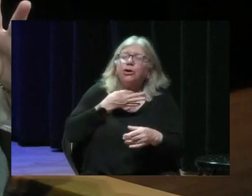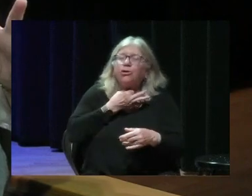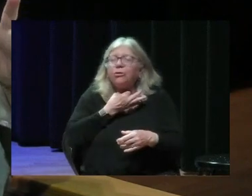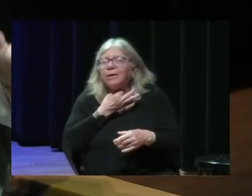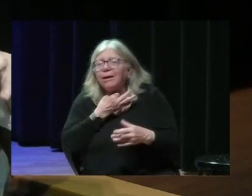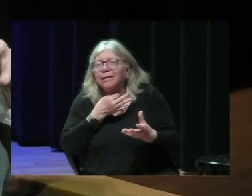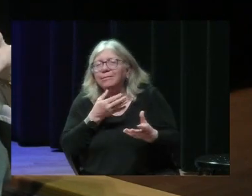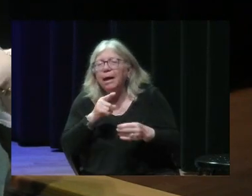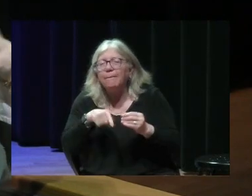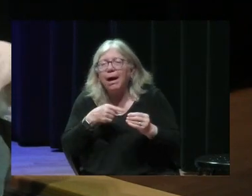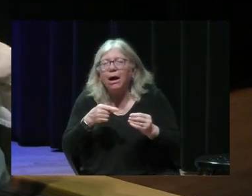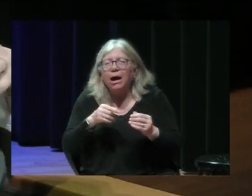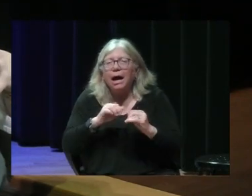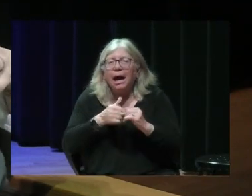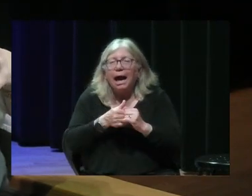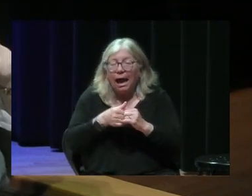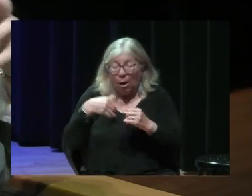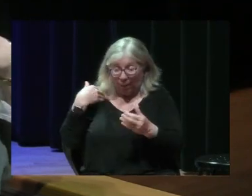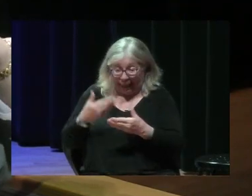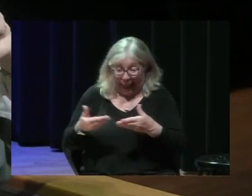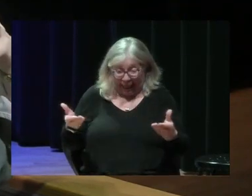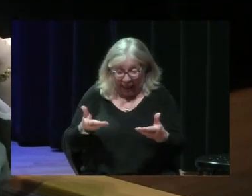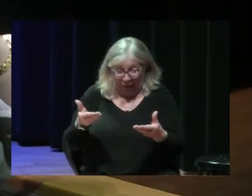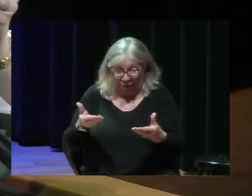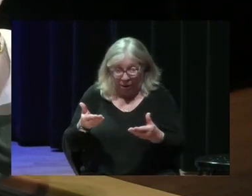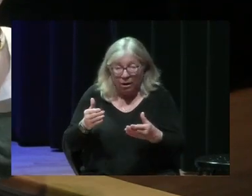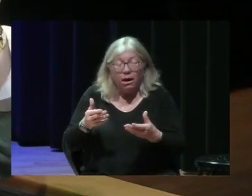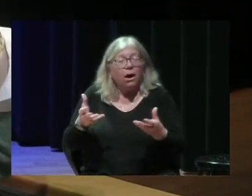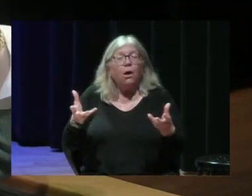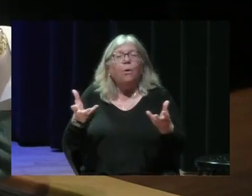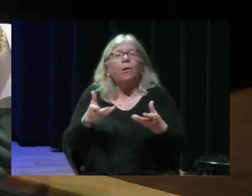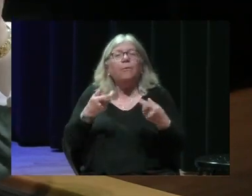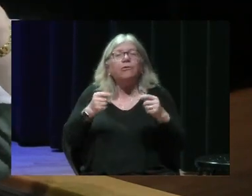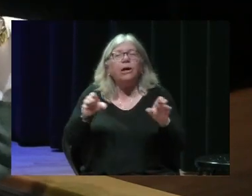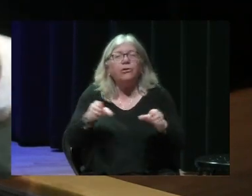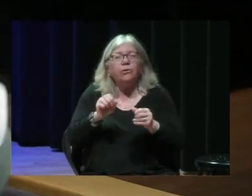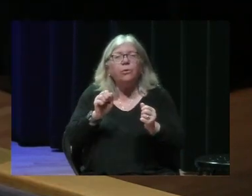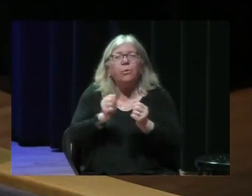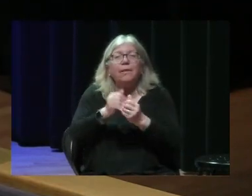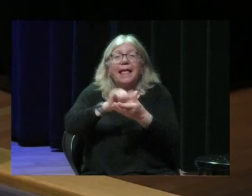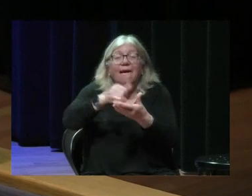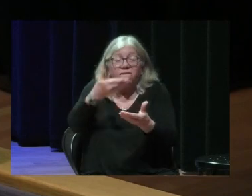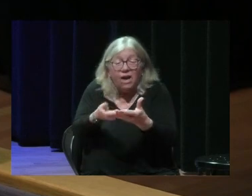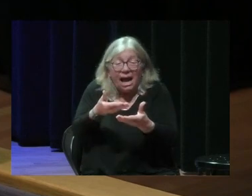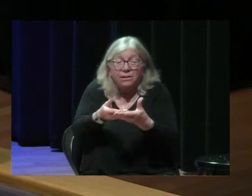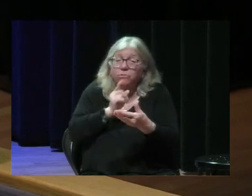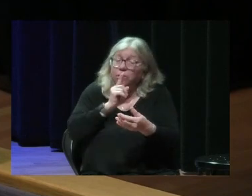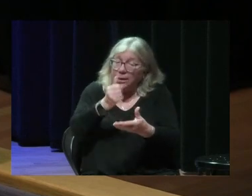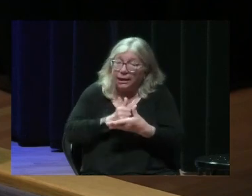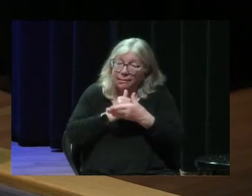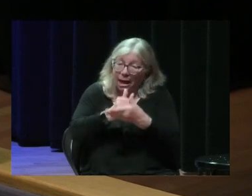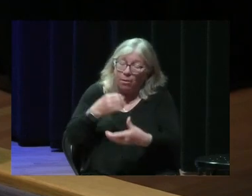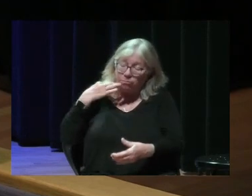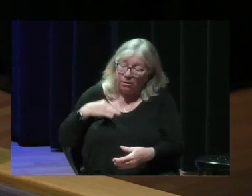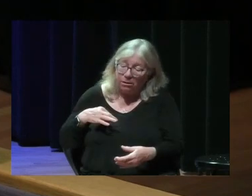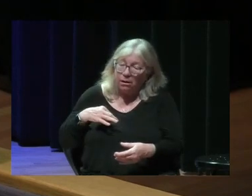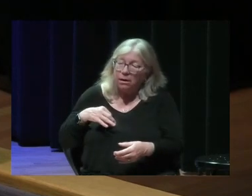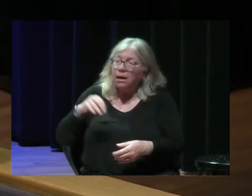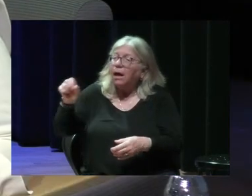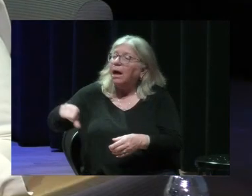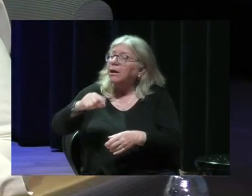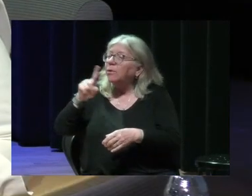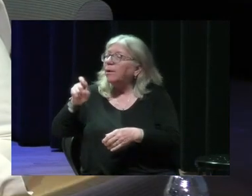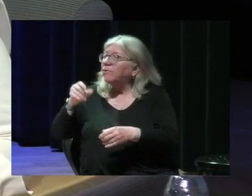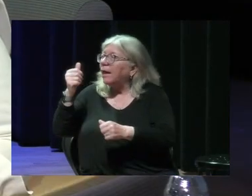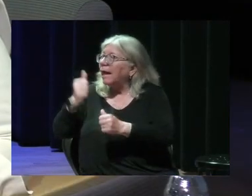curious about how we got here and what we're trying to do with that fact is really helpful. We get this question